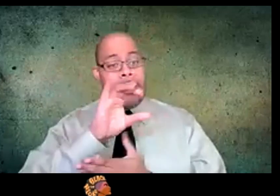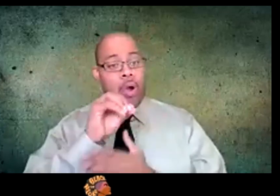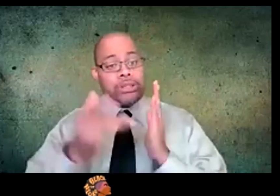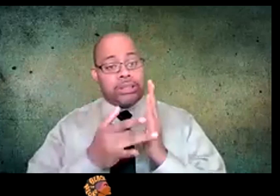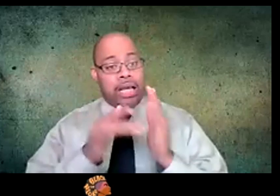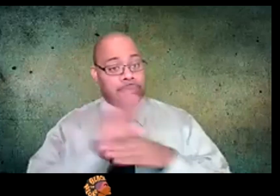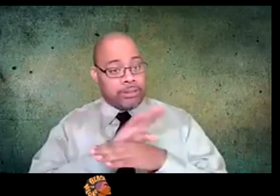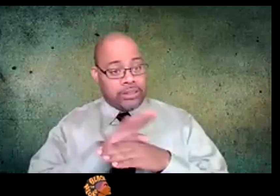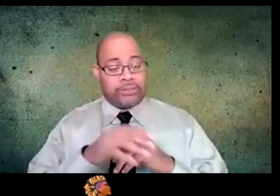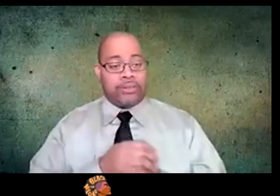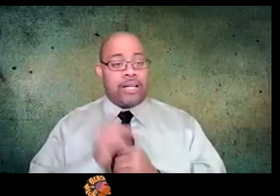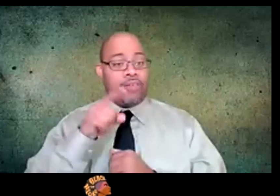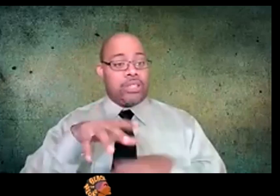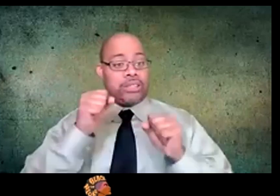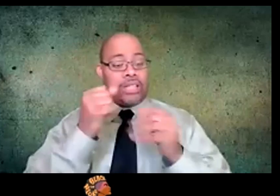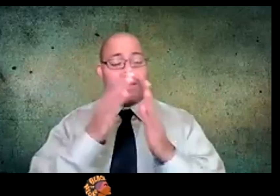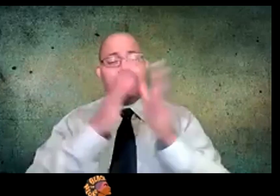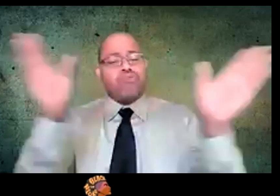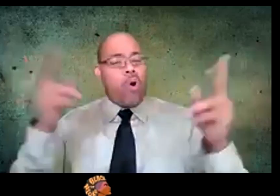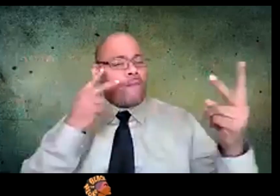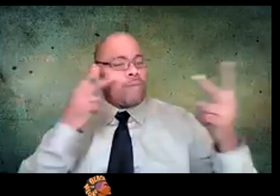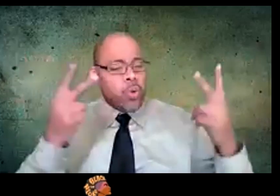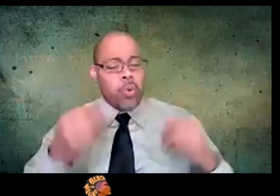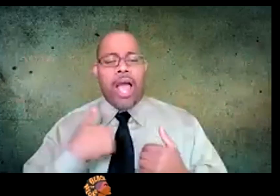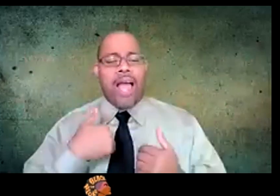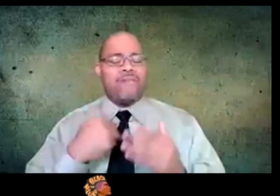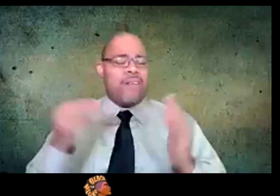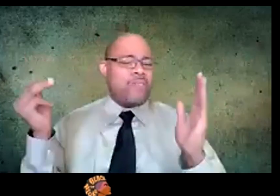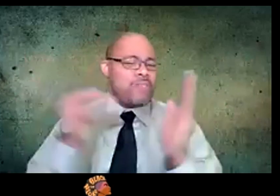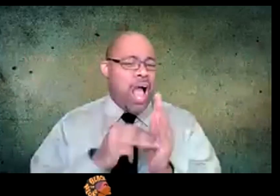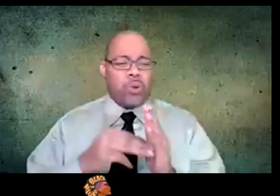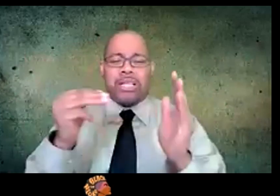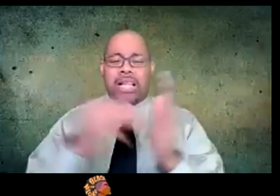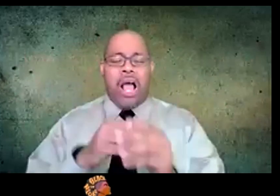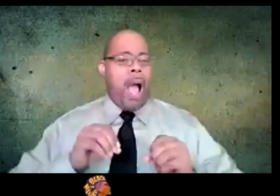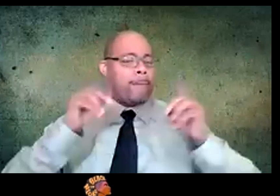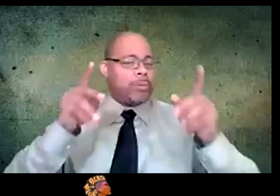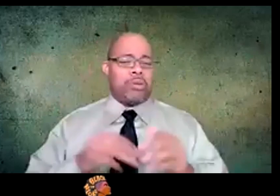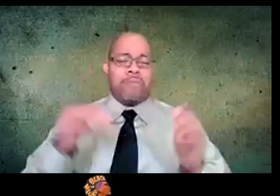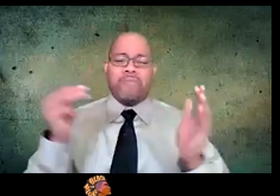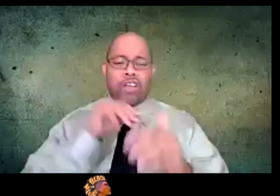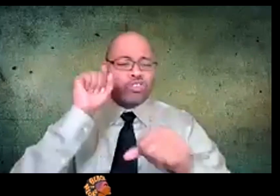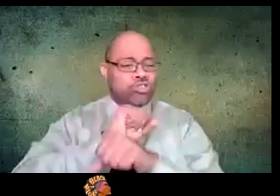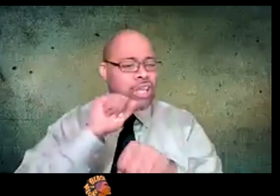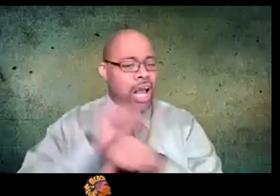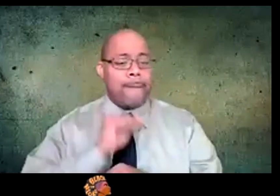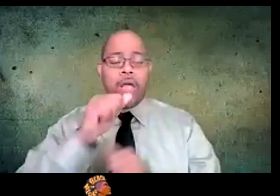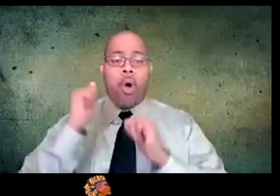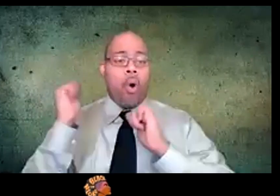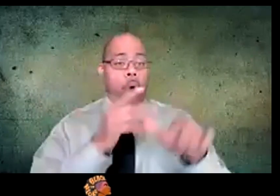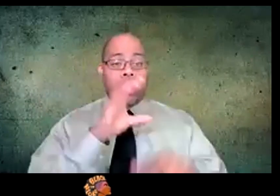industry, if you take a broader view, there are thousands of opportunities, thousands of jobs, not all in